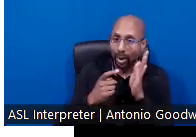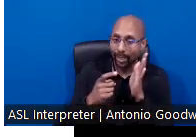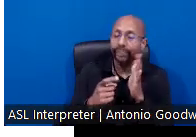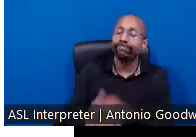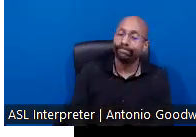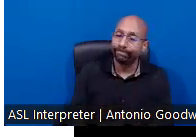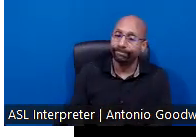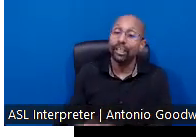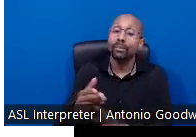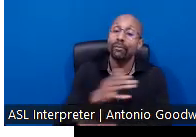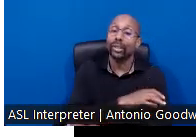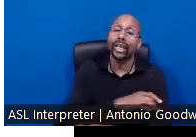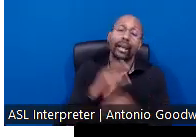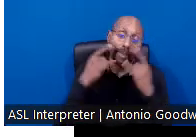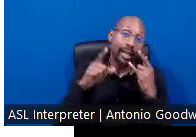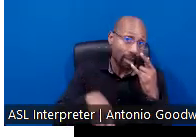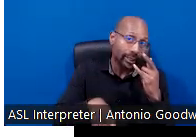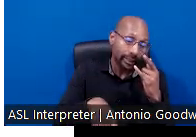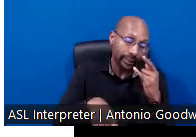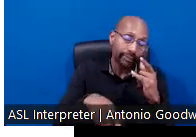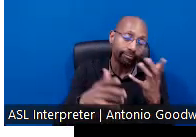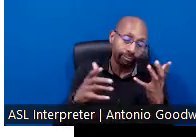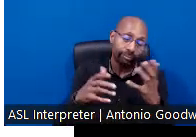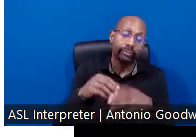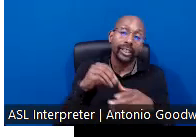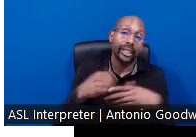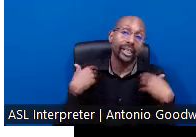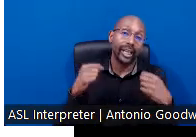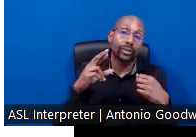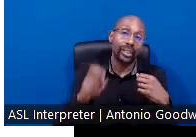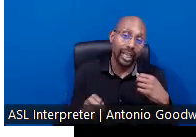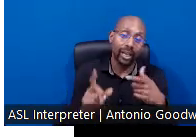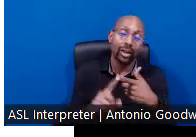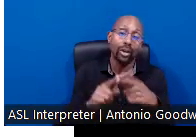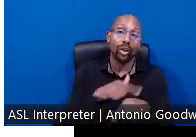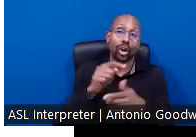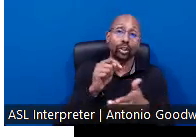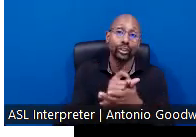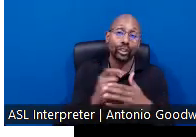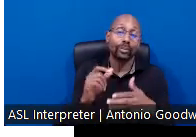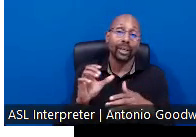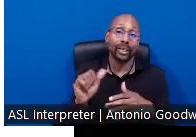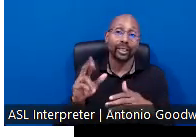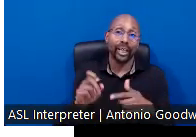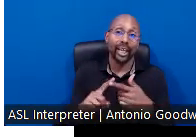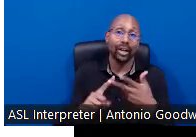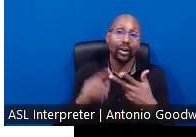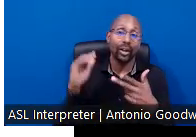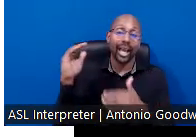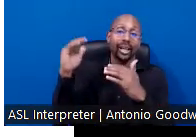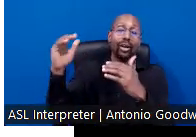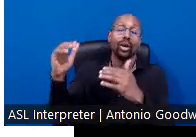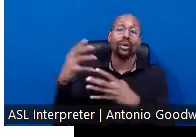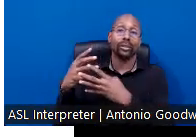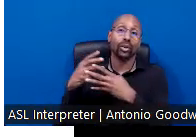Prior to this, it required folks to wear, masks in healthcare, long-term care, and adult correctional facilities.